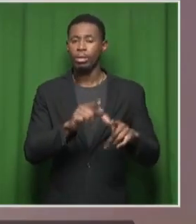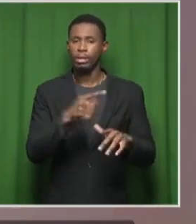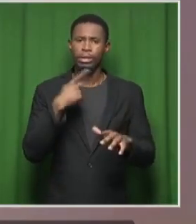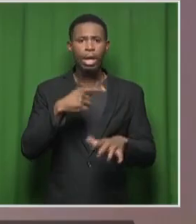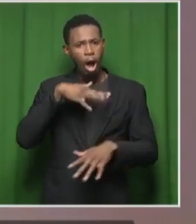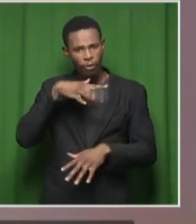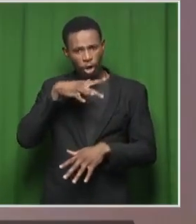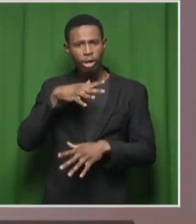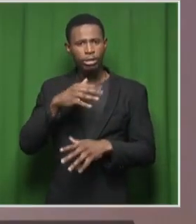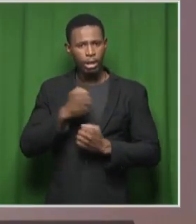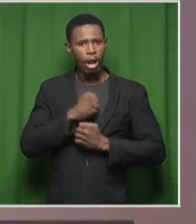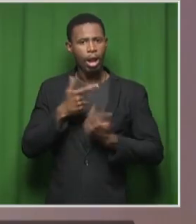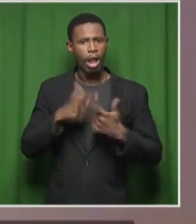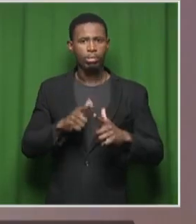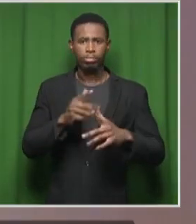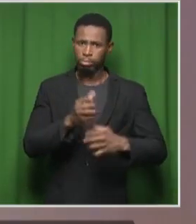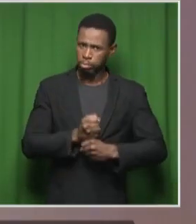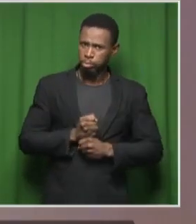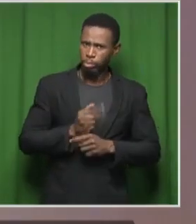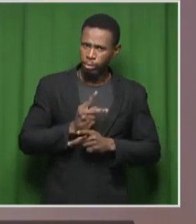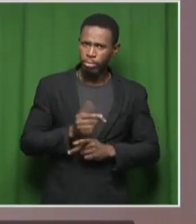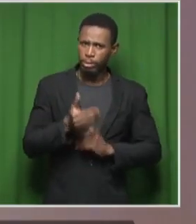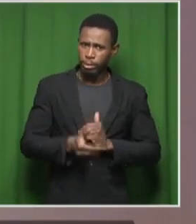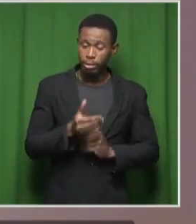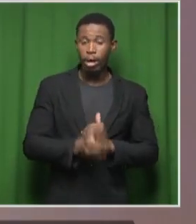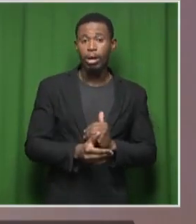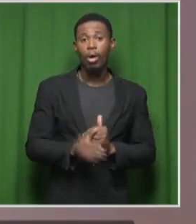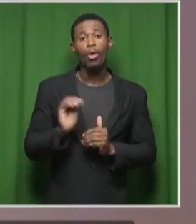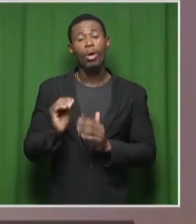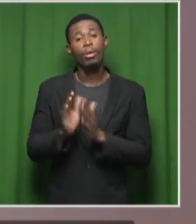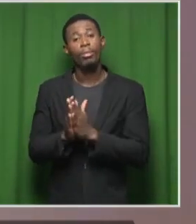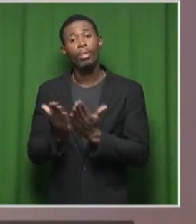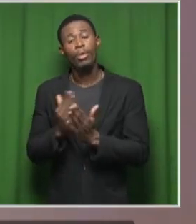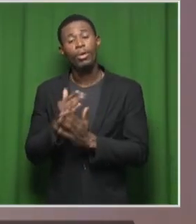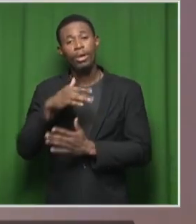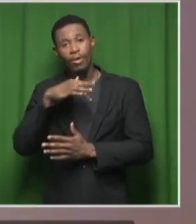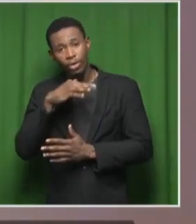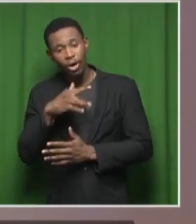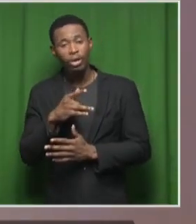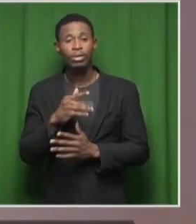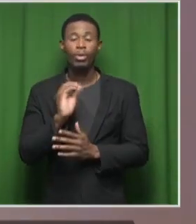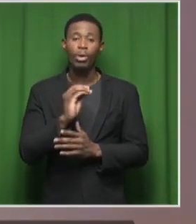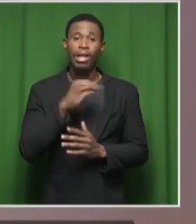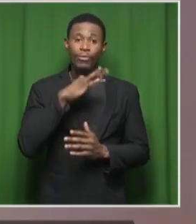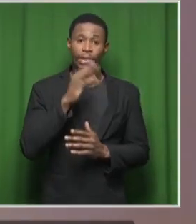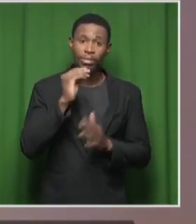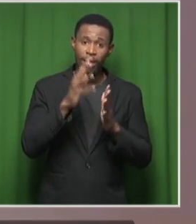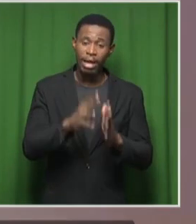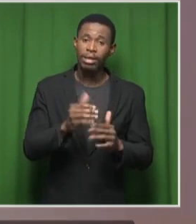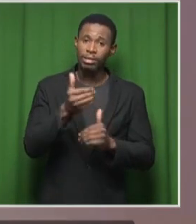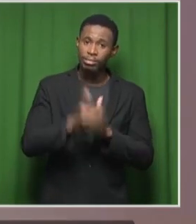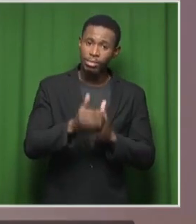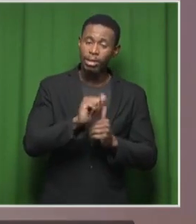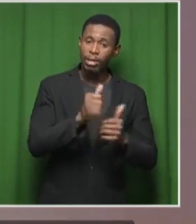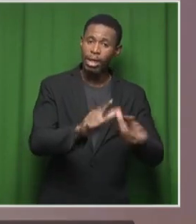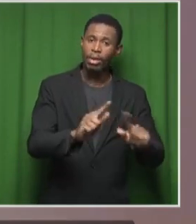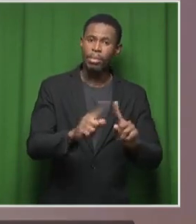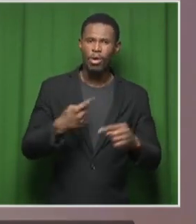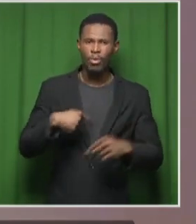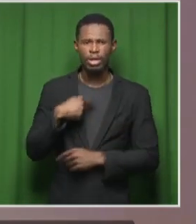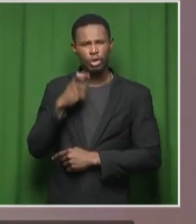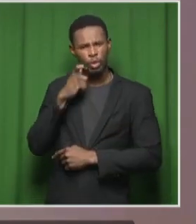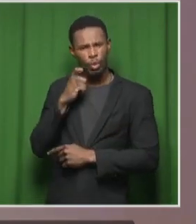must preserve it. So you have books in Afrikaans, you have African speakers defending their languages, but when it comes to us,